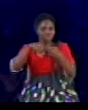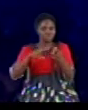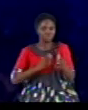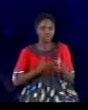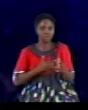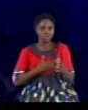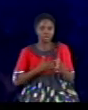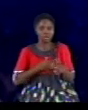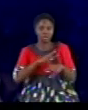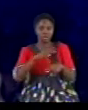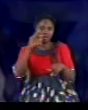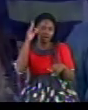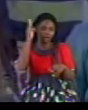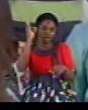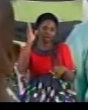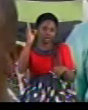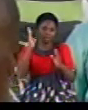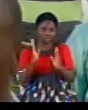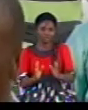anointing for